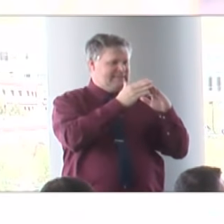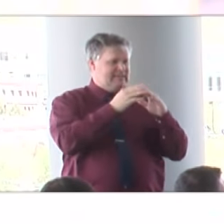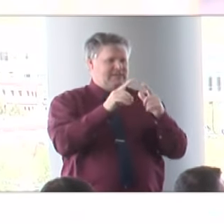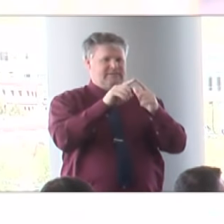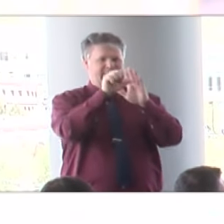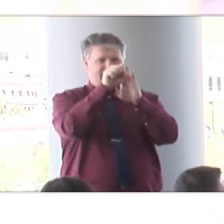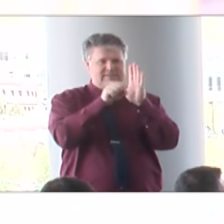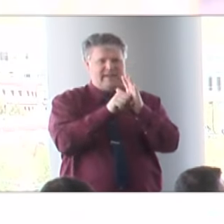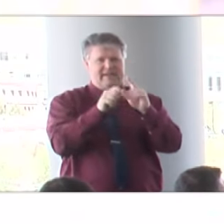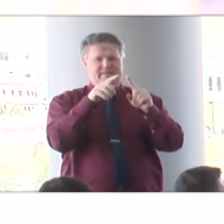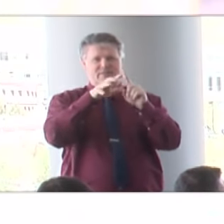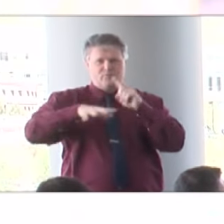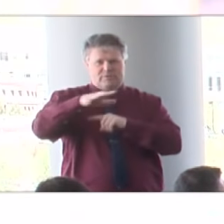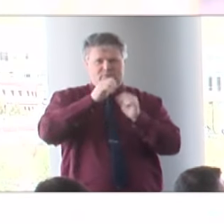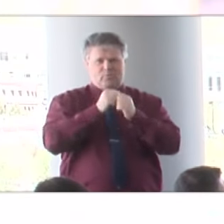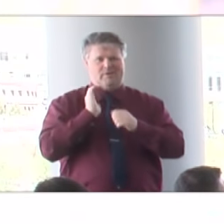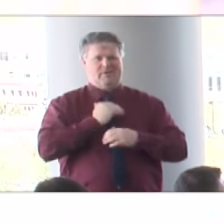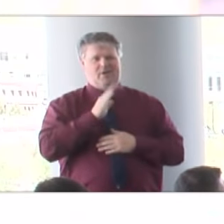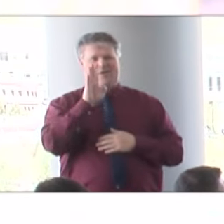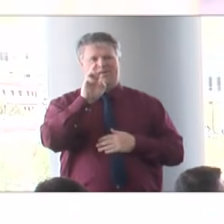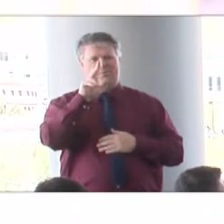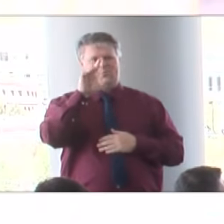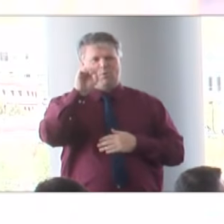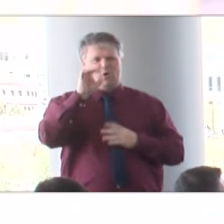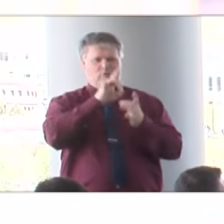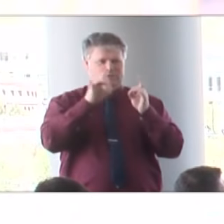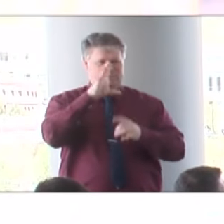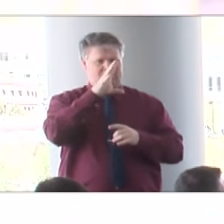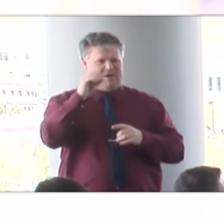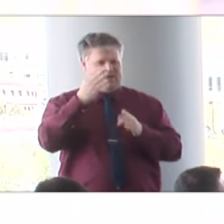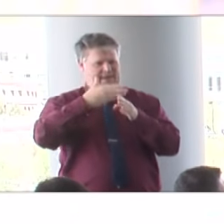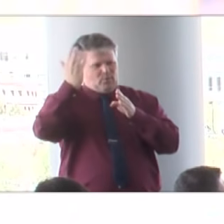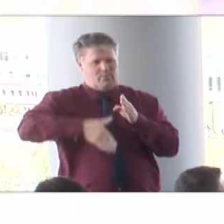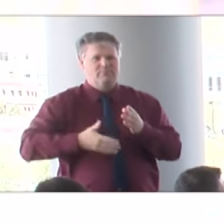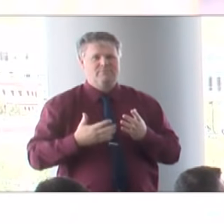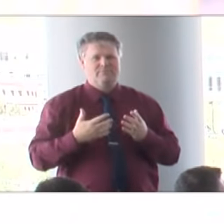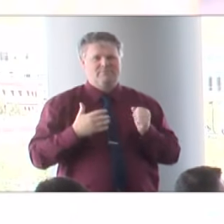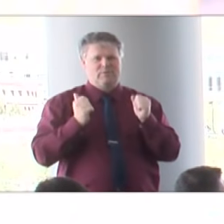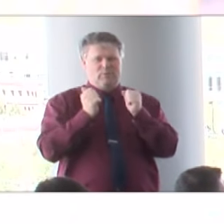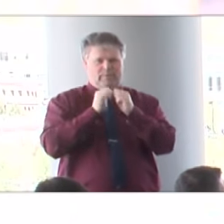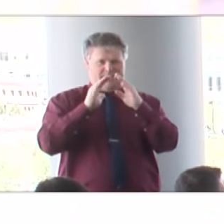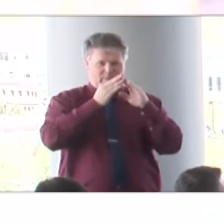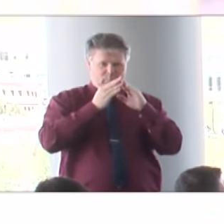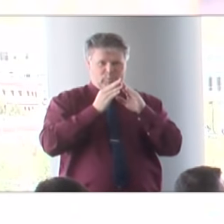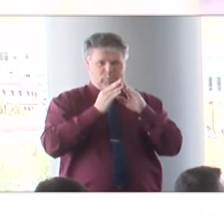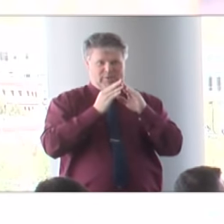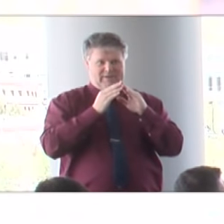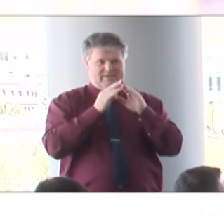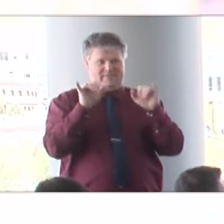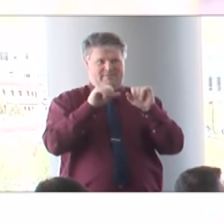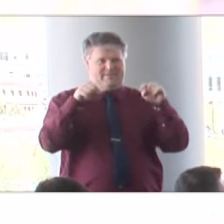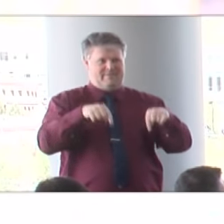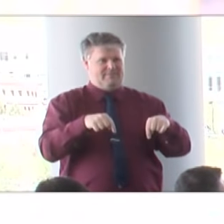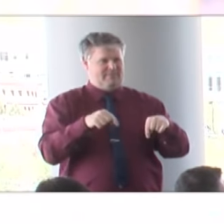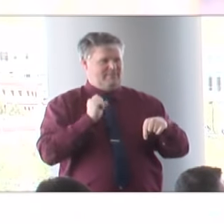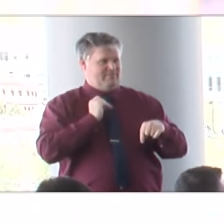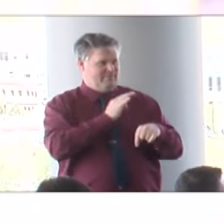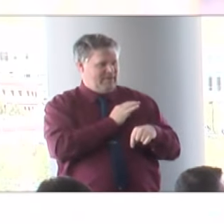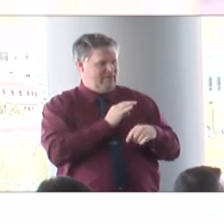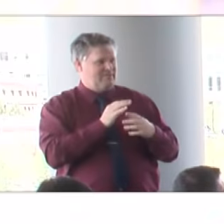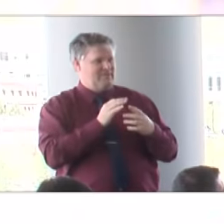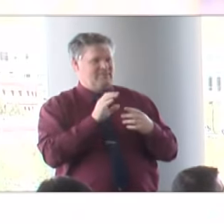region with Bronco spirit and Bronco outcomes. With a community like this, faculty,